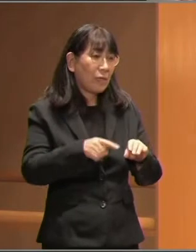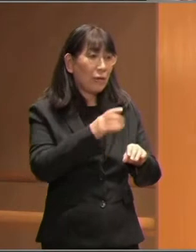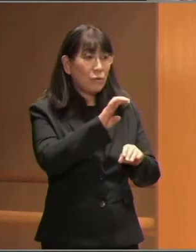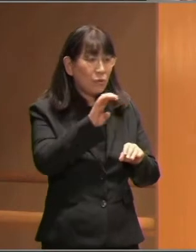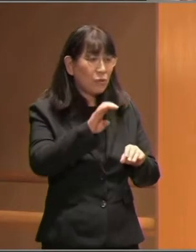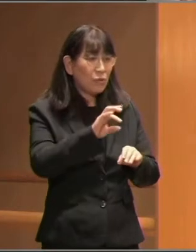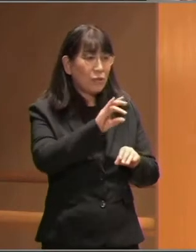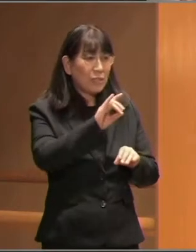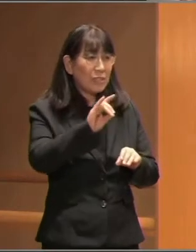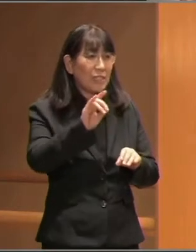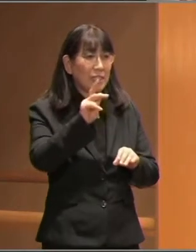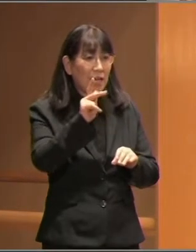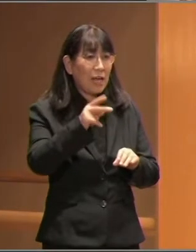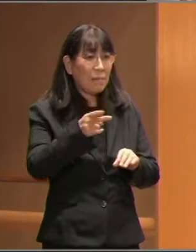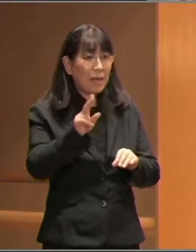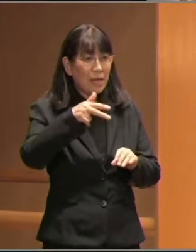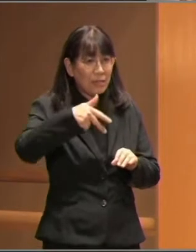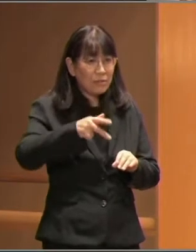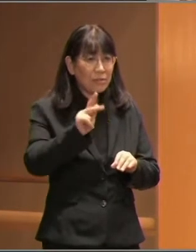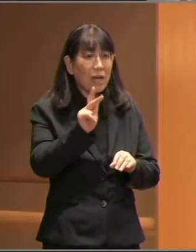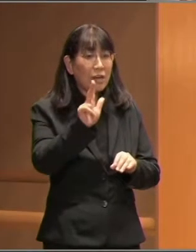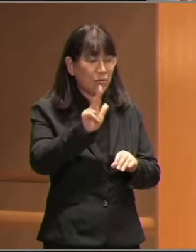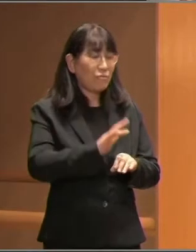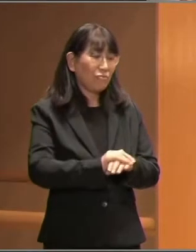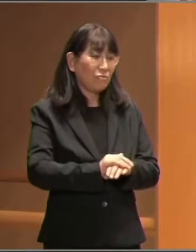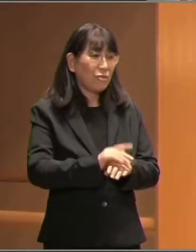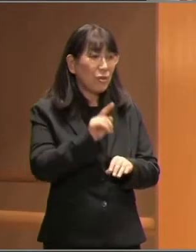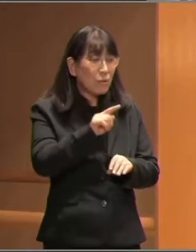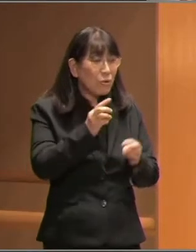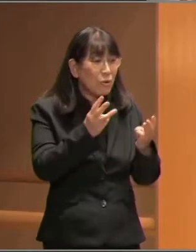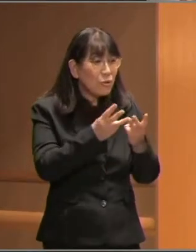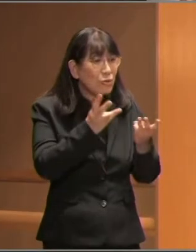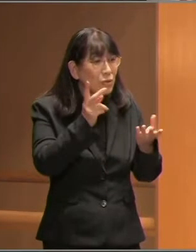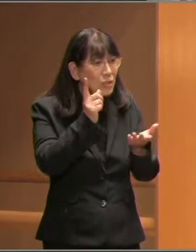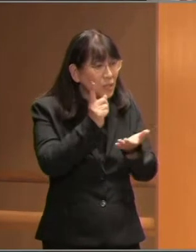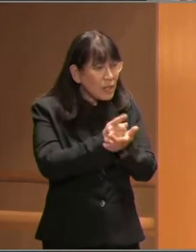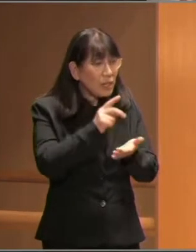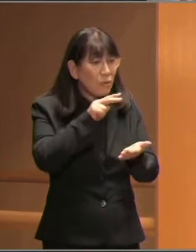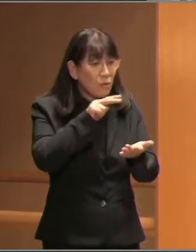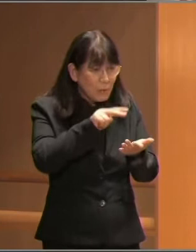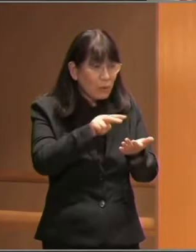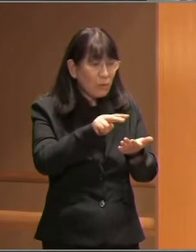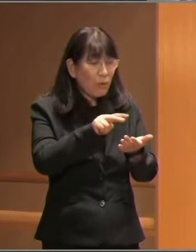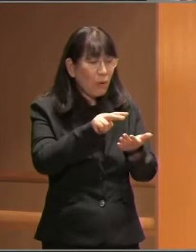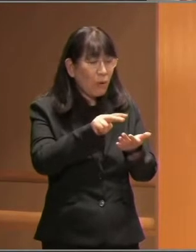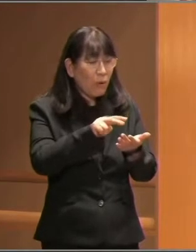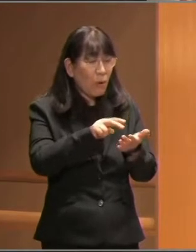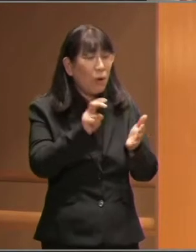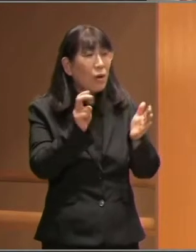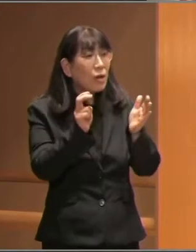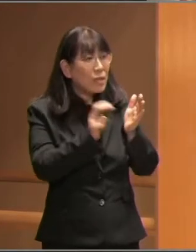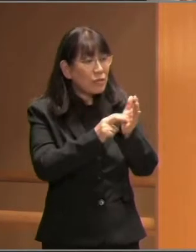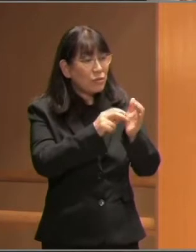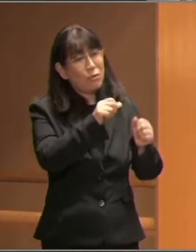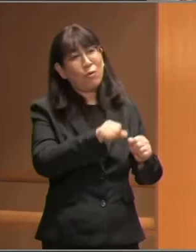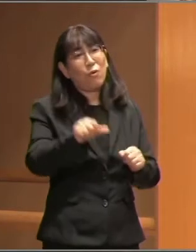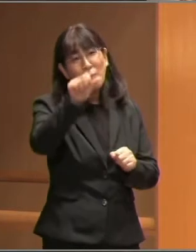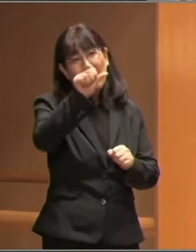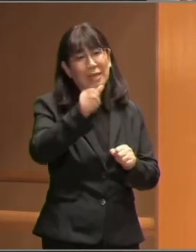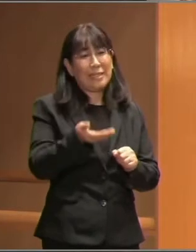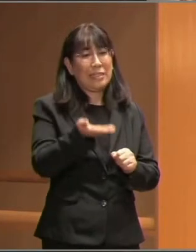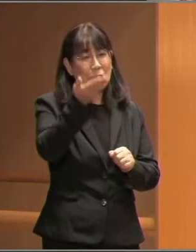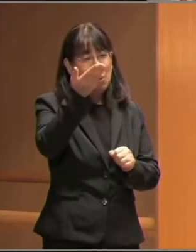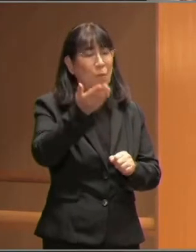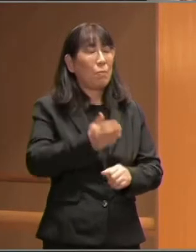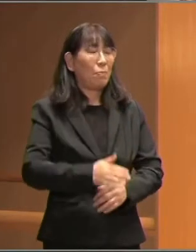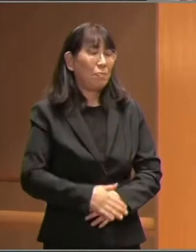And then the modulus is 150 gigapascal. If you look at this figure, actually 5